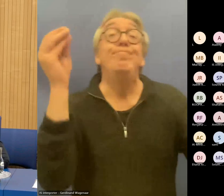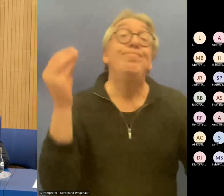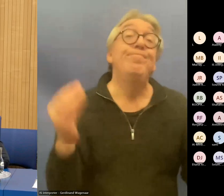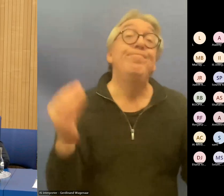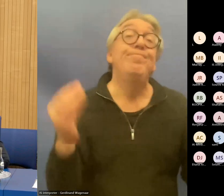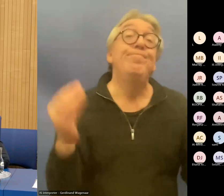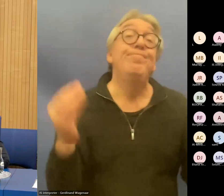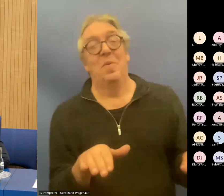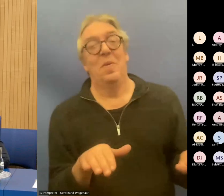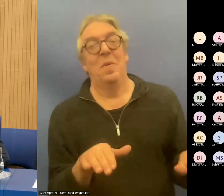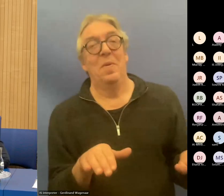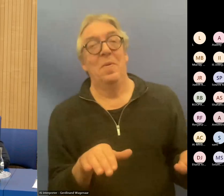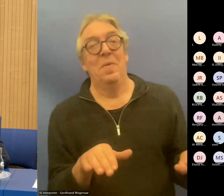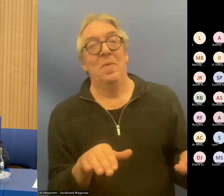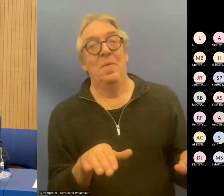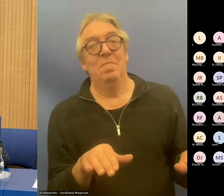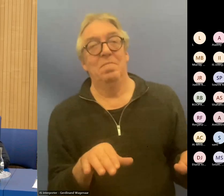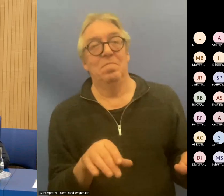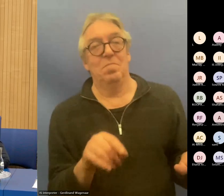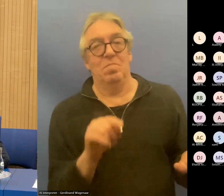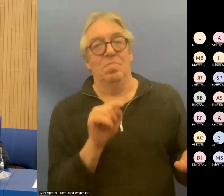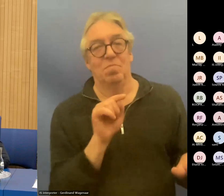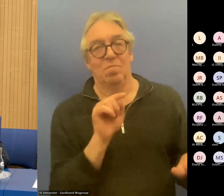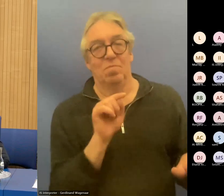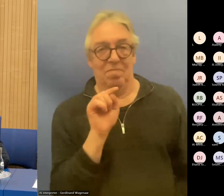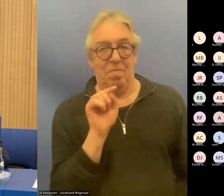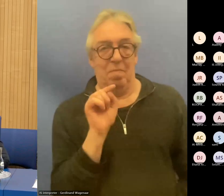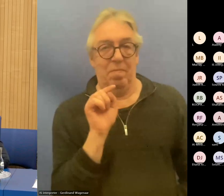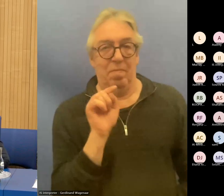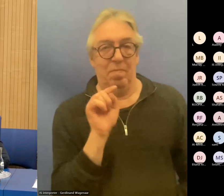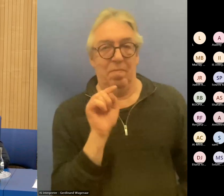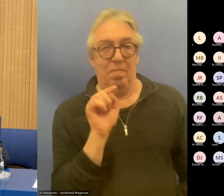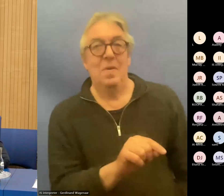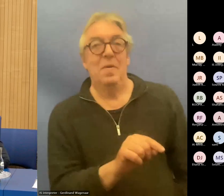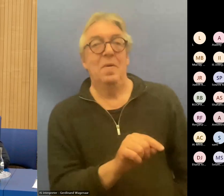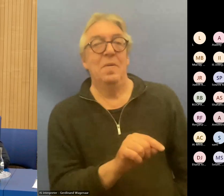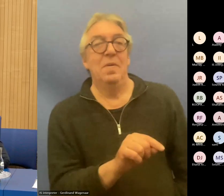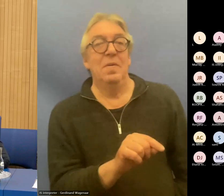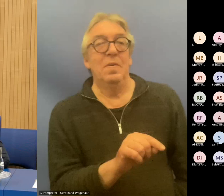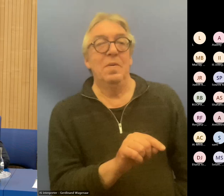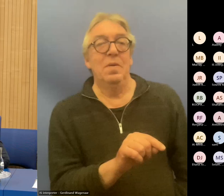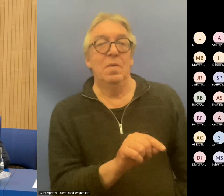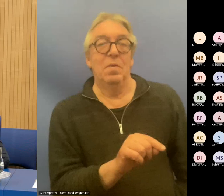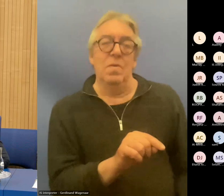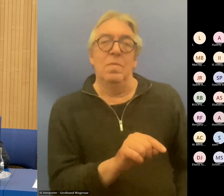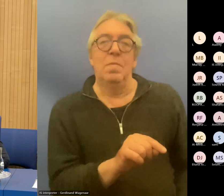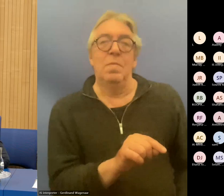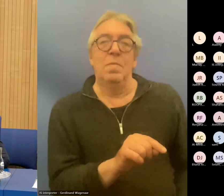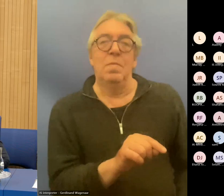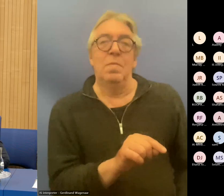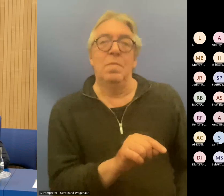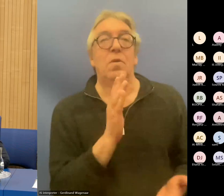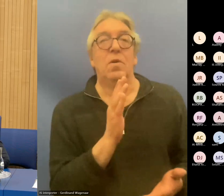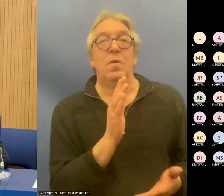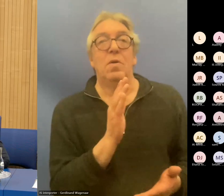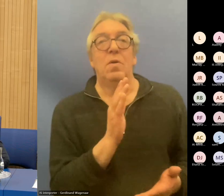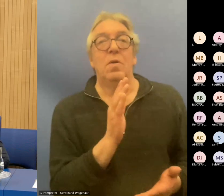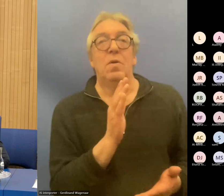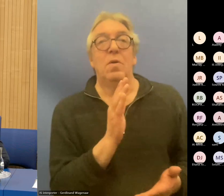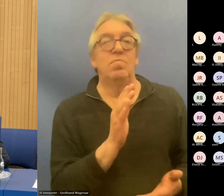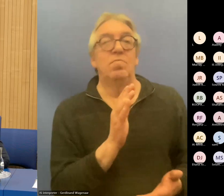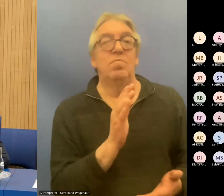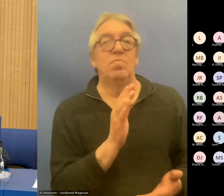that what their developmental milestone and what they will learn. So in practice, most of the countries, how far I